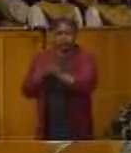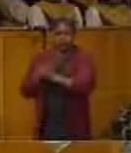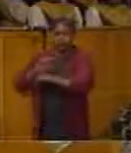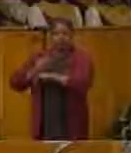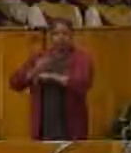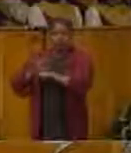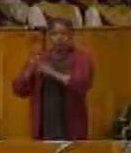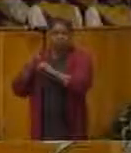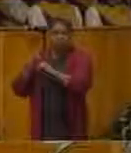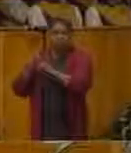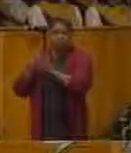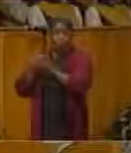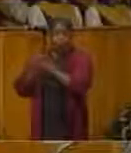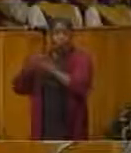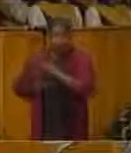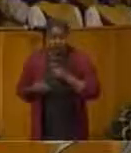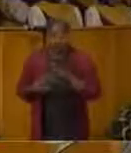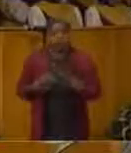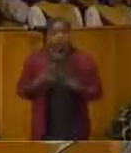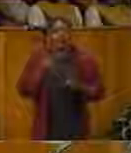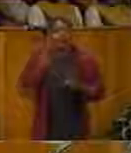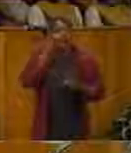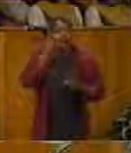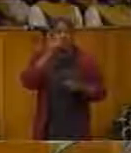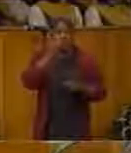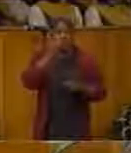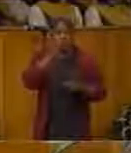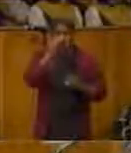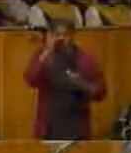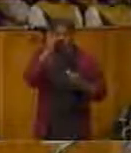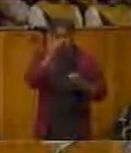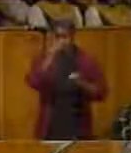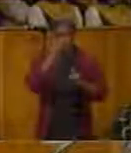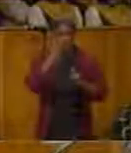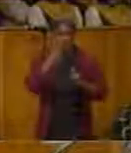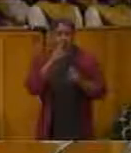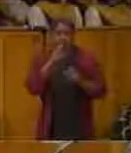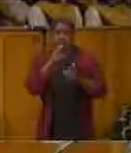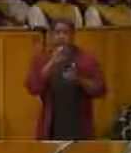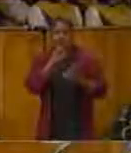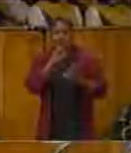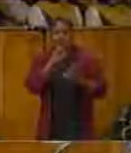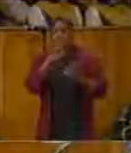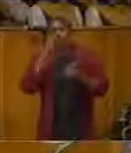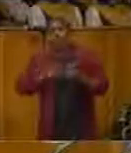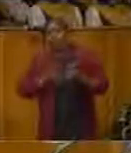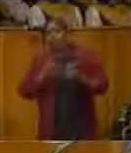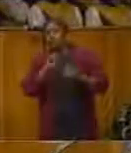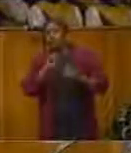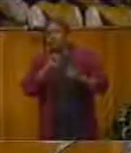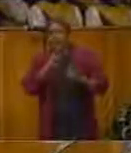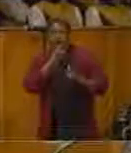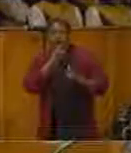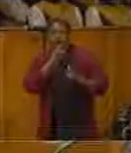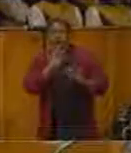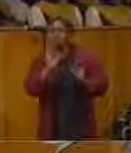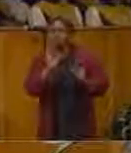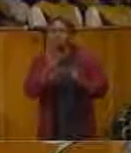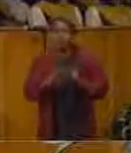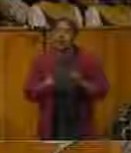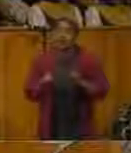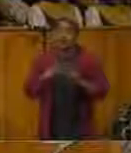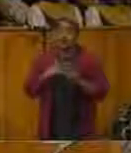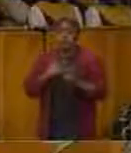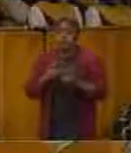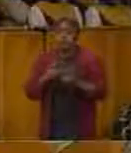never been taught you will think your credit score is something to laugh at, if you've never been taught you typically advertise